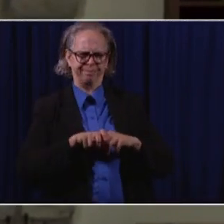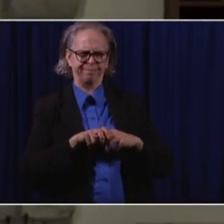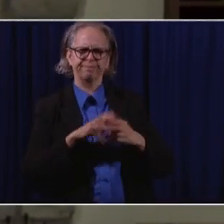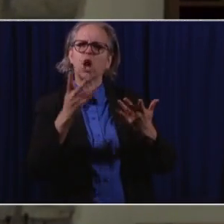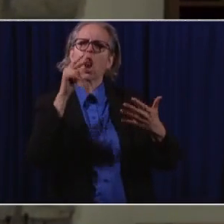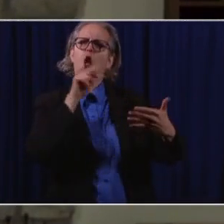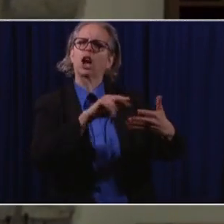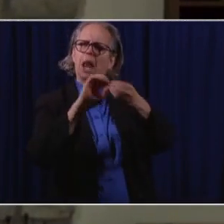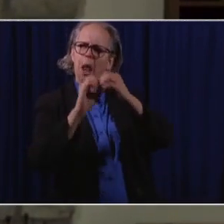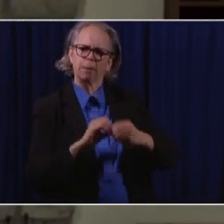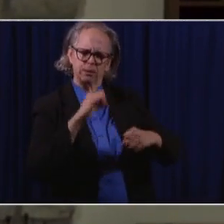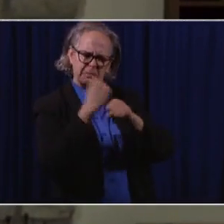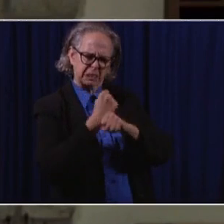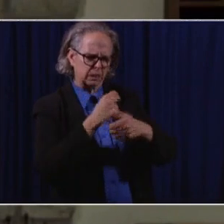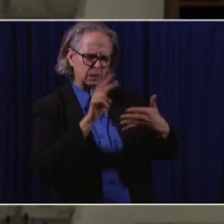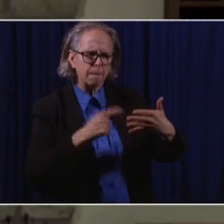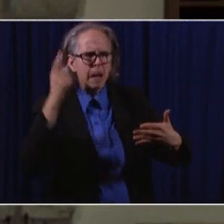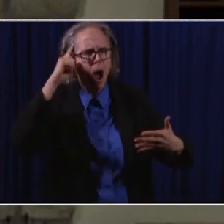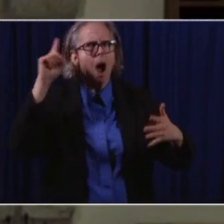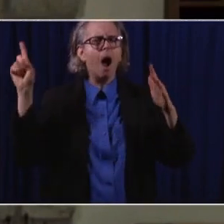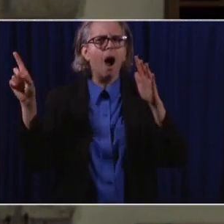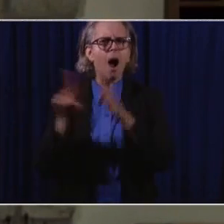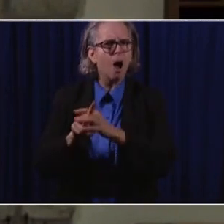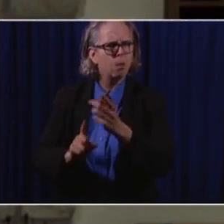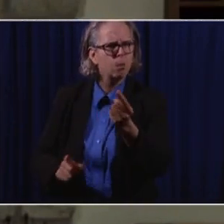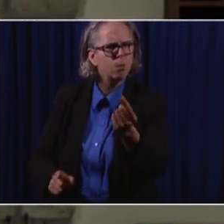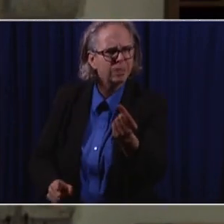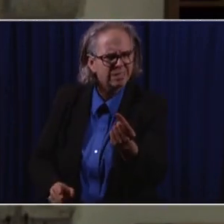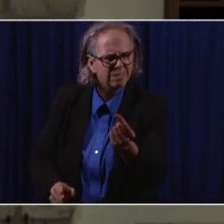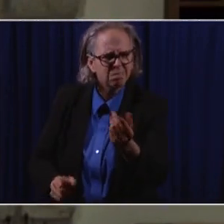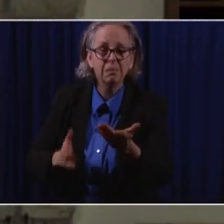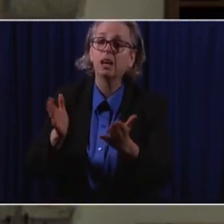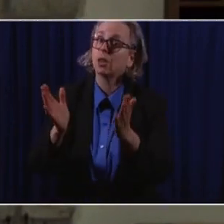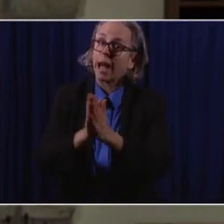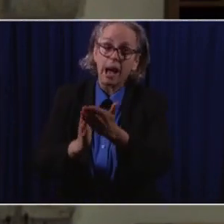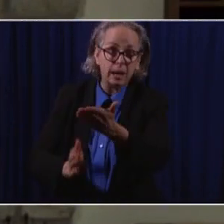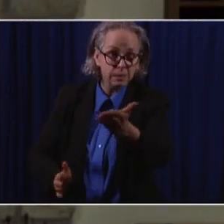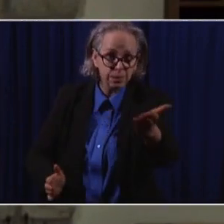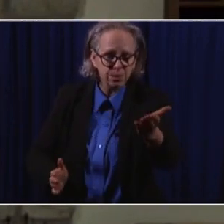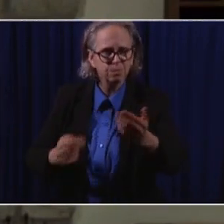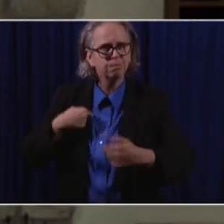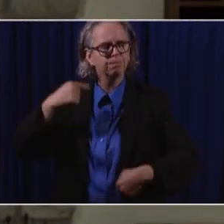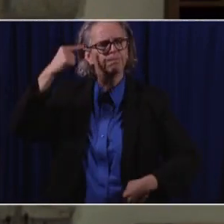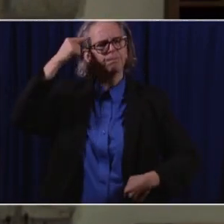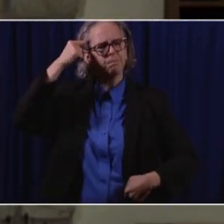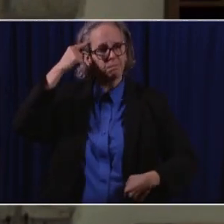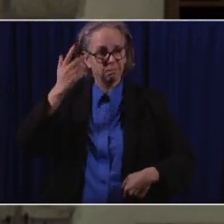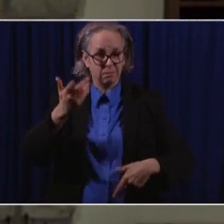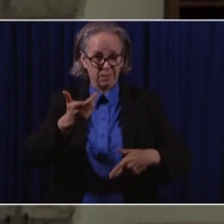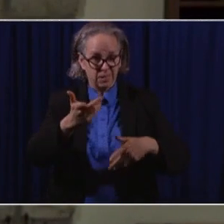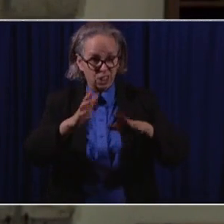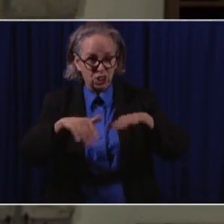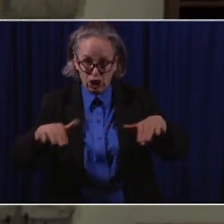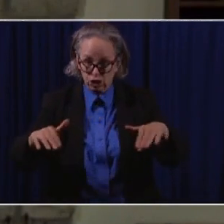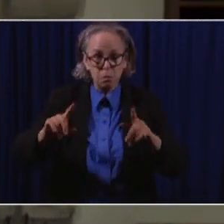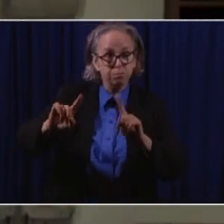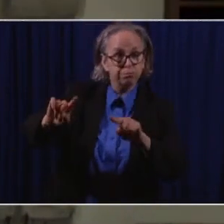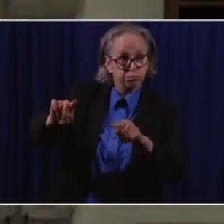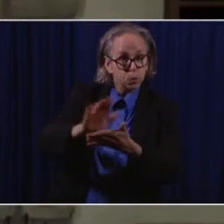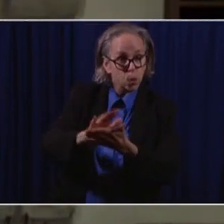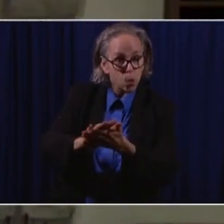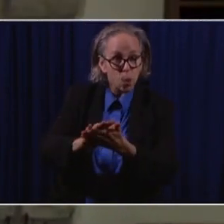that is clearly at stake. And that is whether our kids can be in school. That's really one of the things that